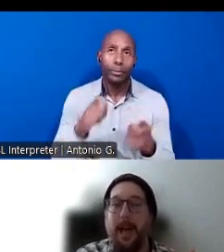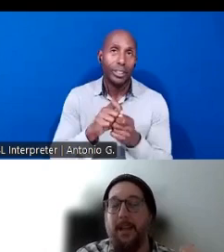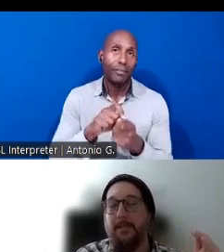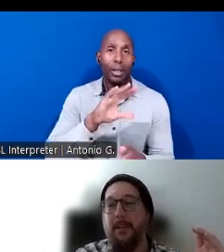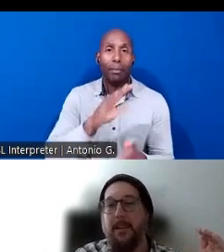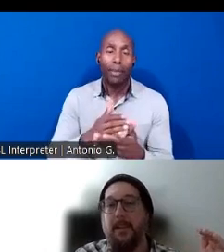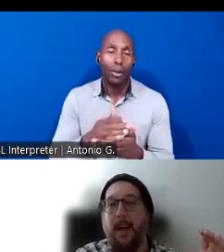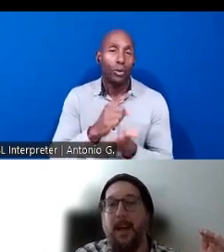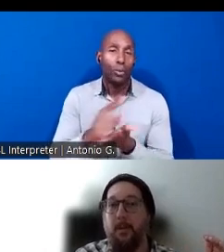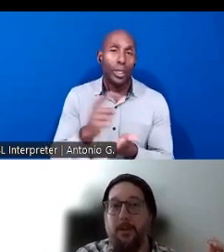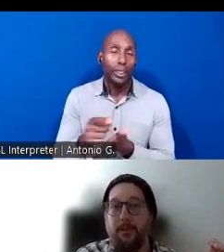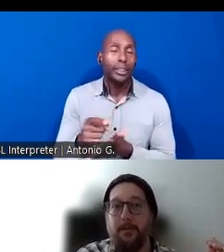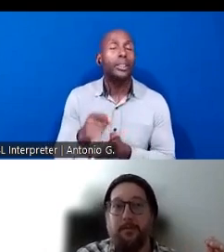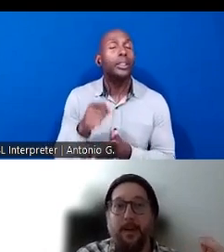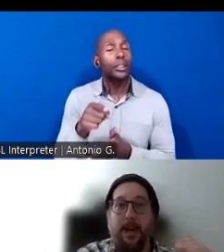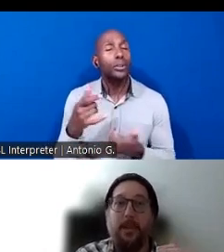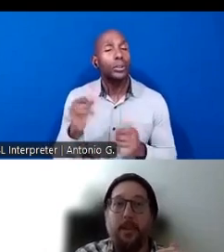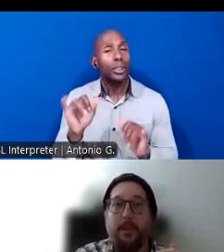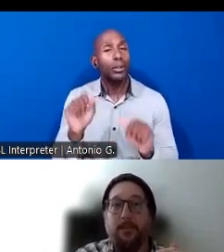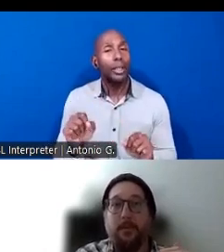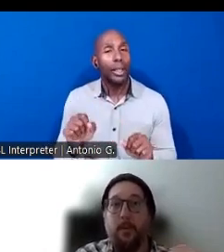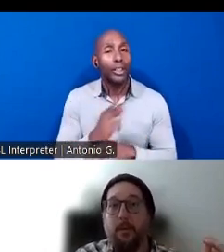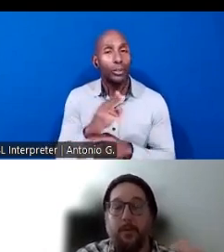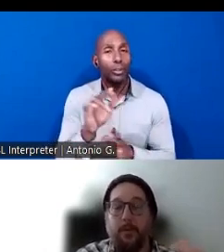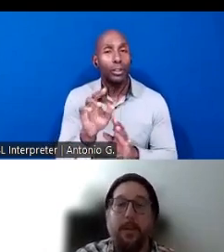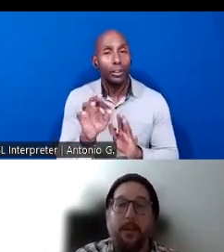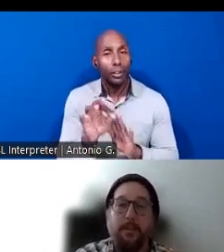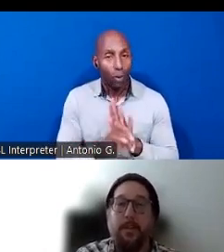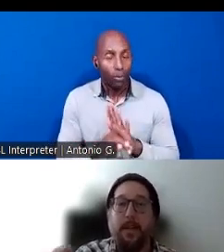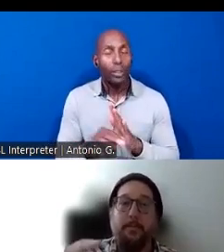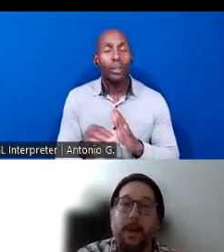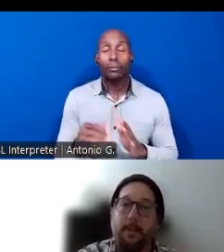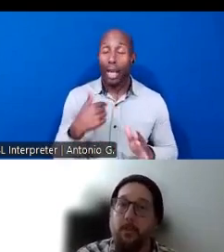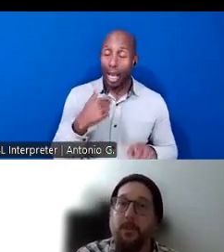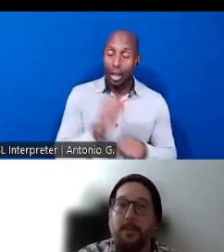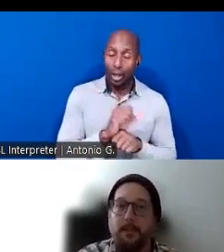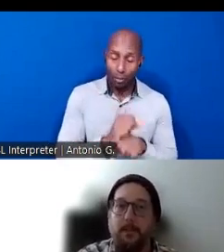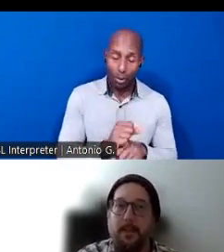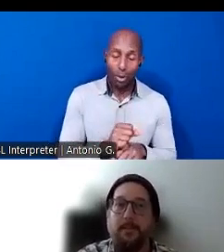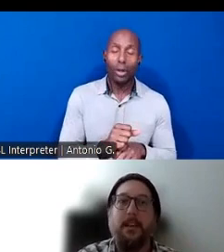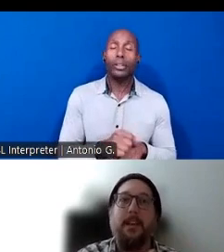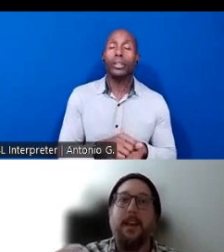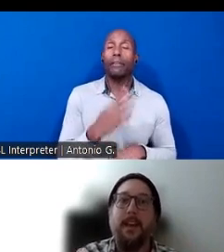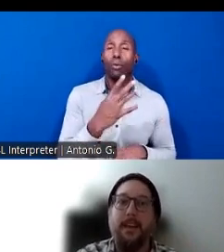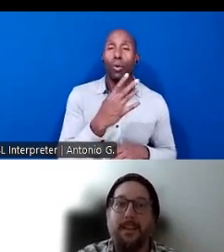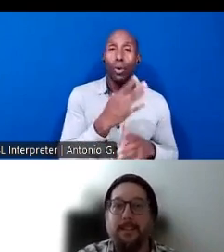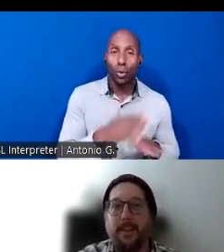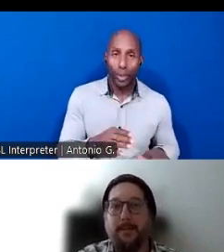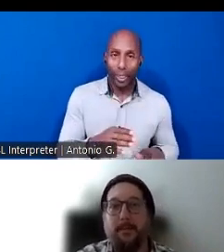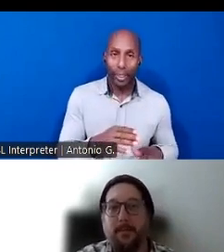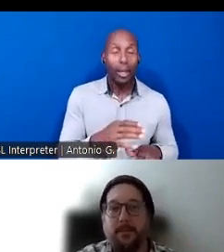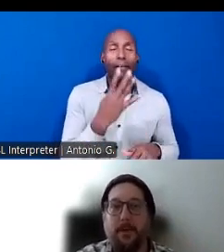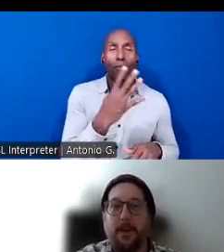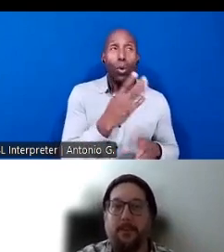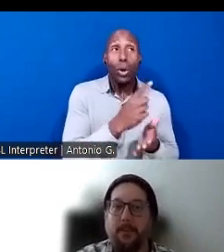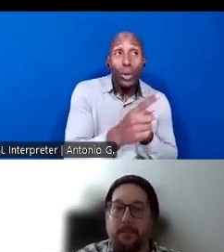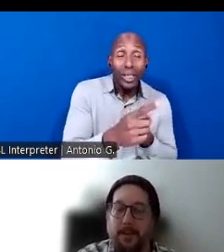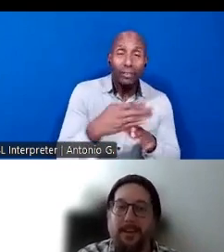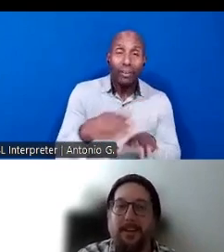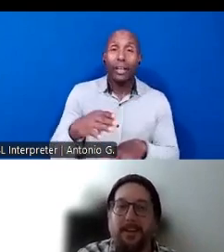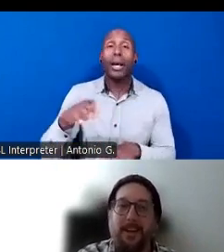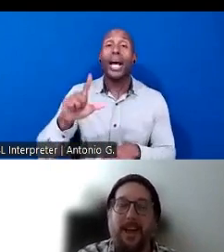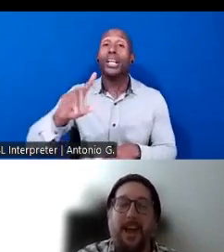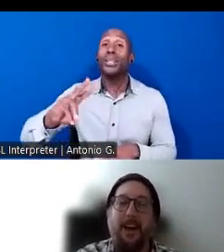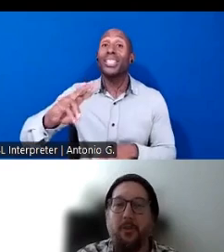do that. I worked 5 weeks or 4 weeks divided by the 26 weeks and get that same number as well. So